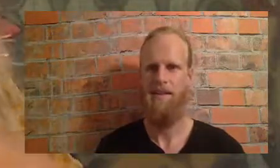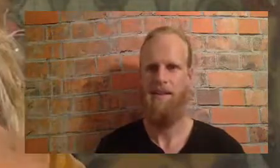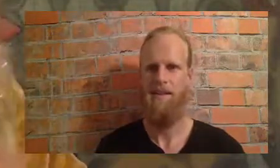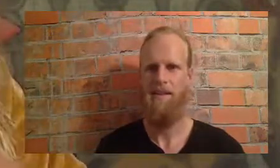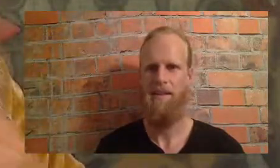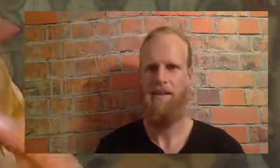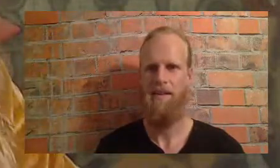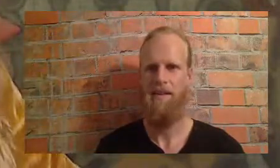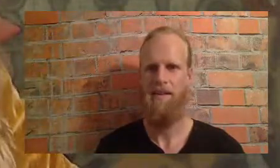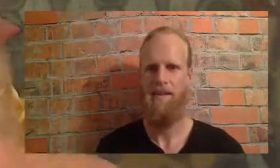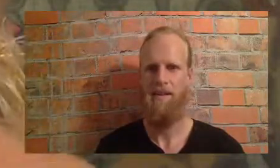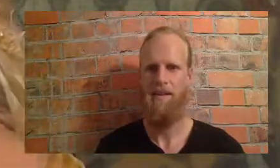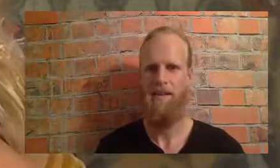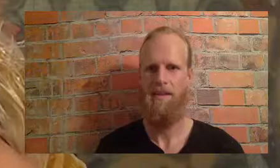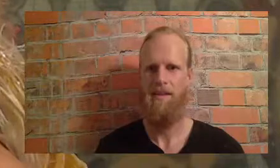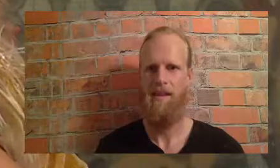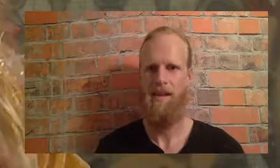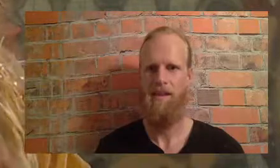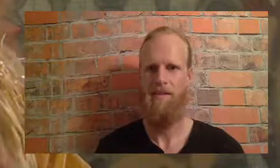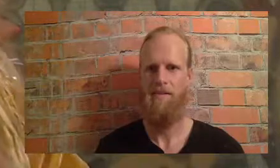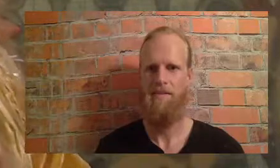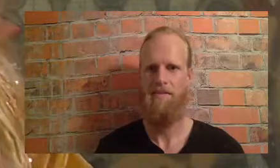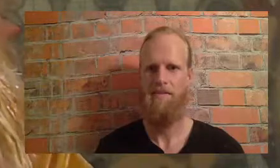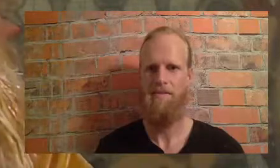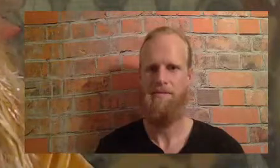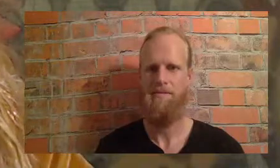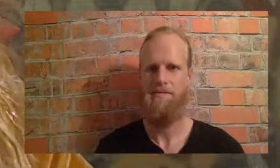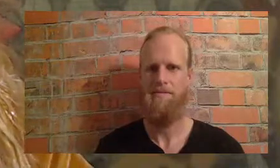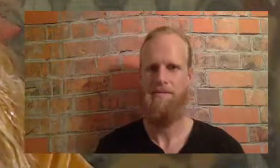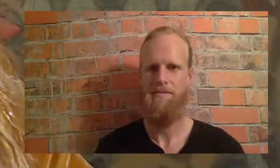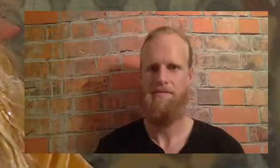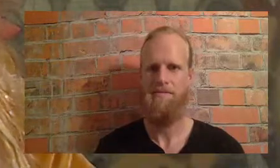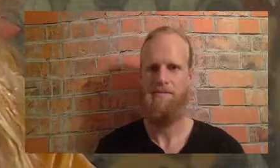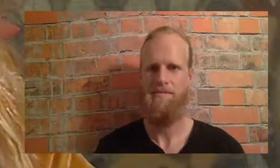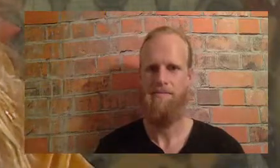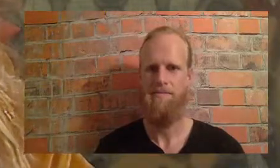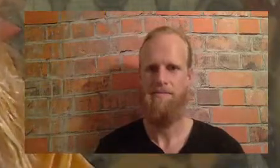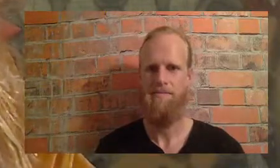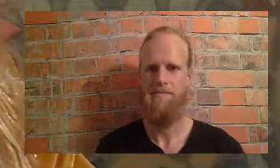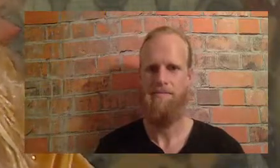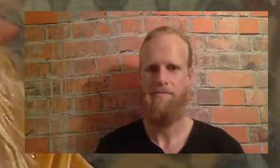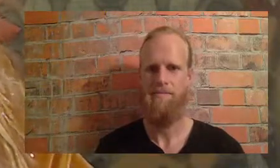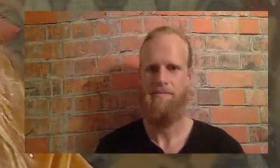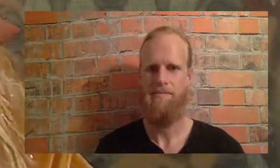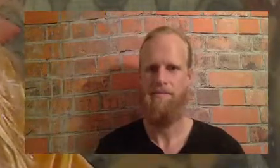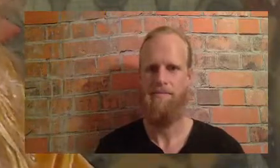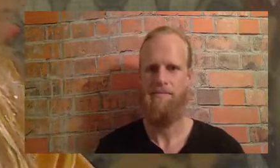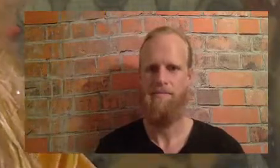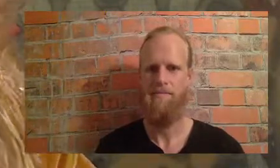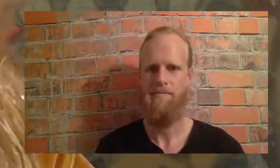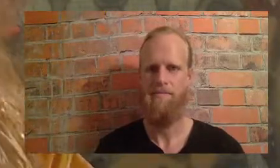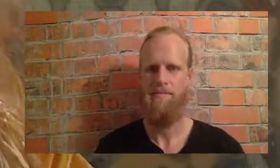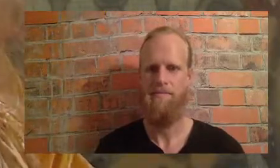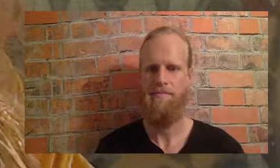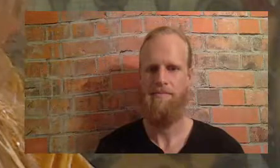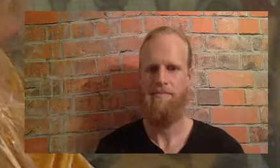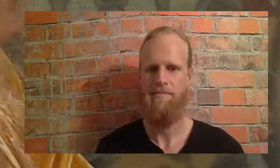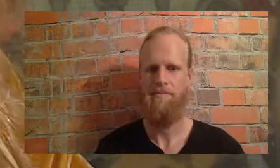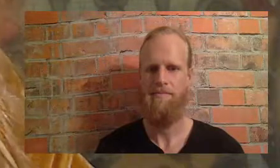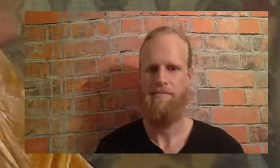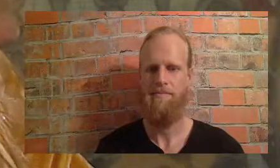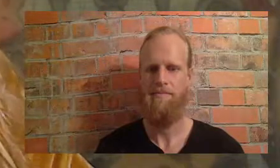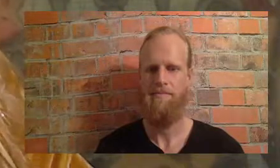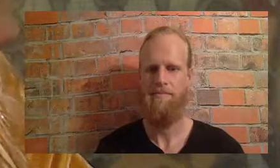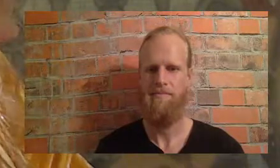We're going to do the core causes survey for 5 minutes so we can get even more information coming up from our subconscious to release